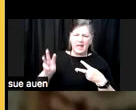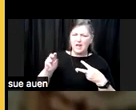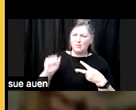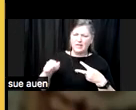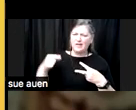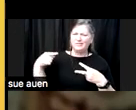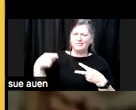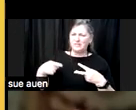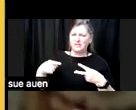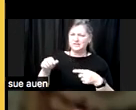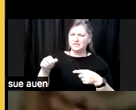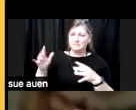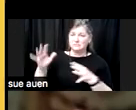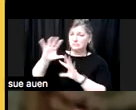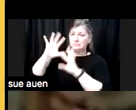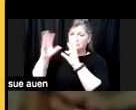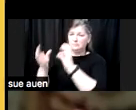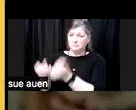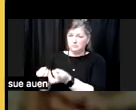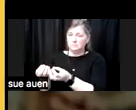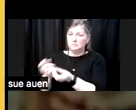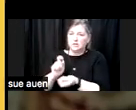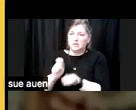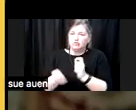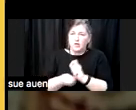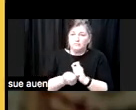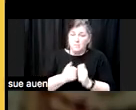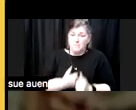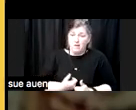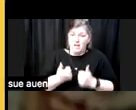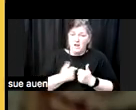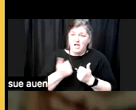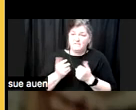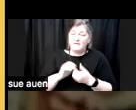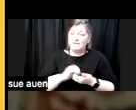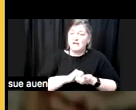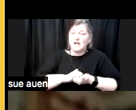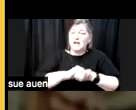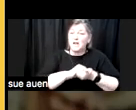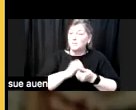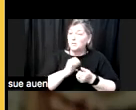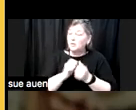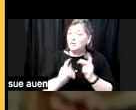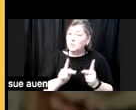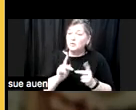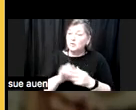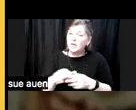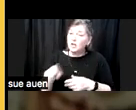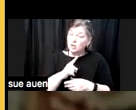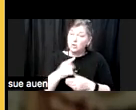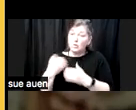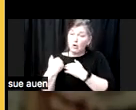practice begin to transform your ways of collaborating with the communities you're accountable to?